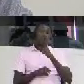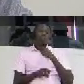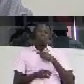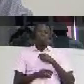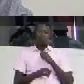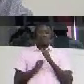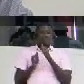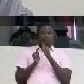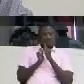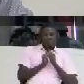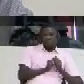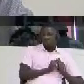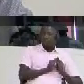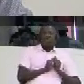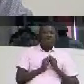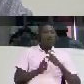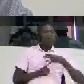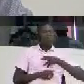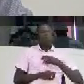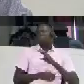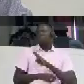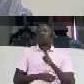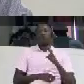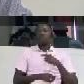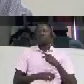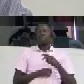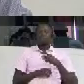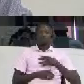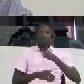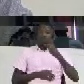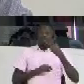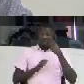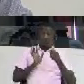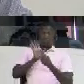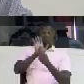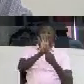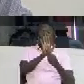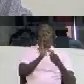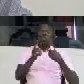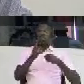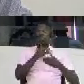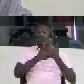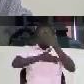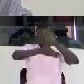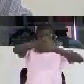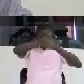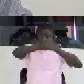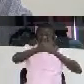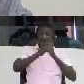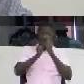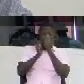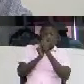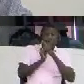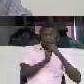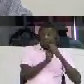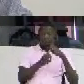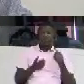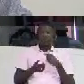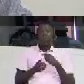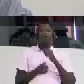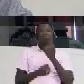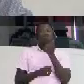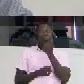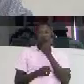declined to testify either publicly or behind closed doors for a number of